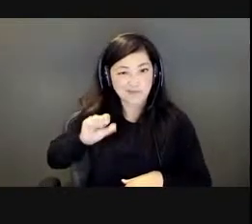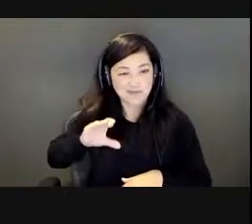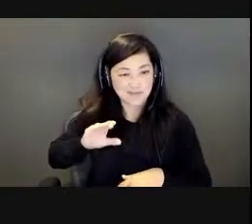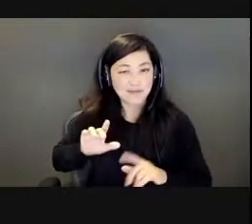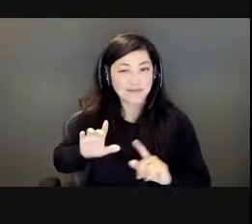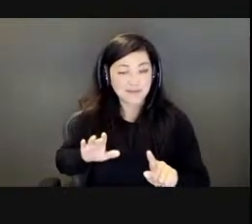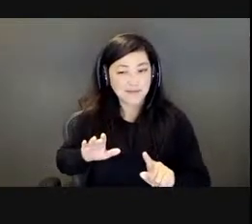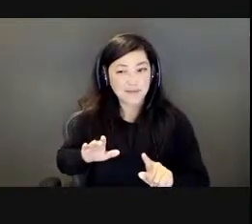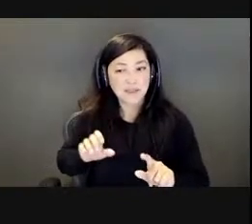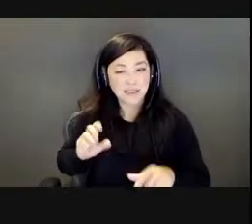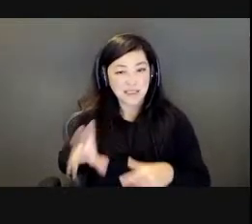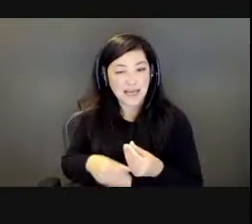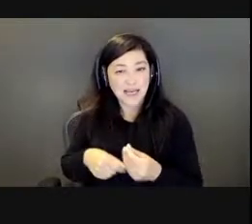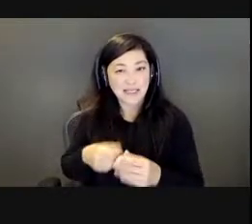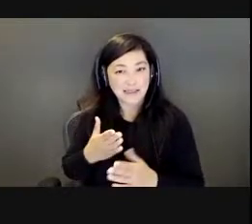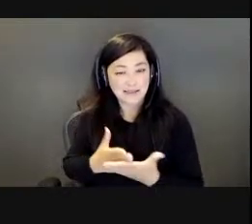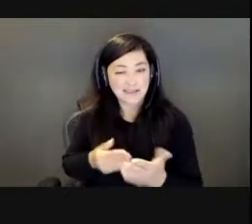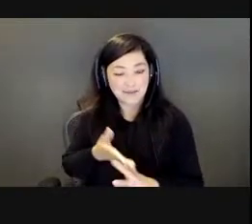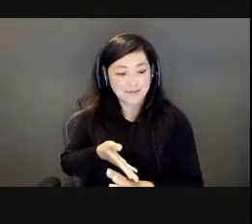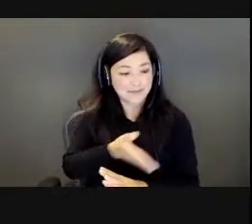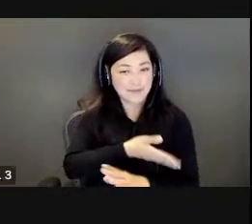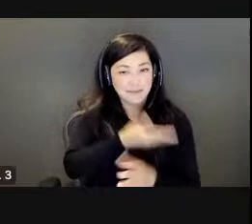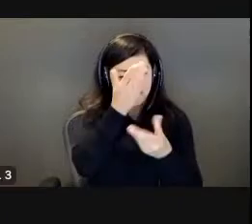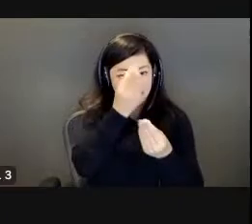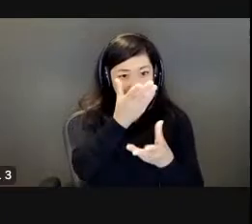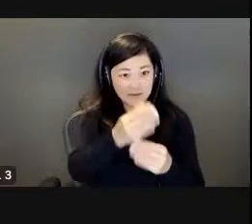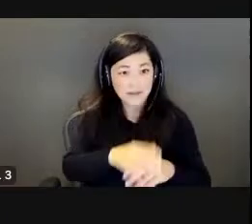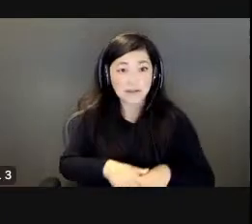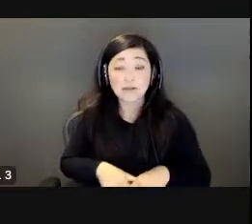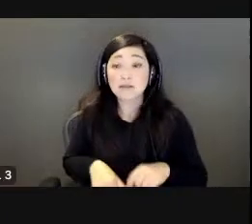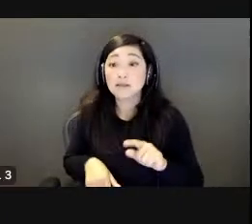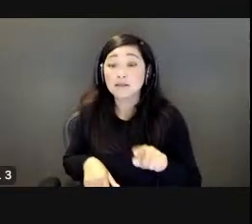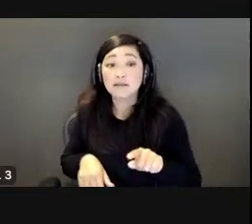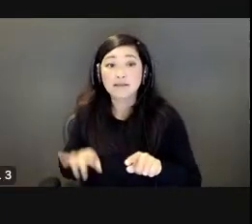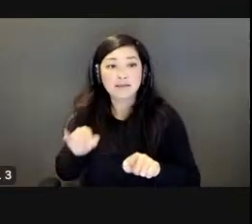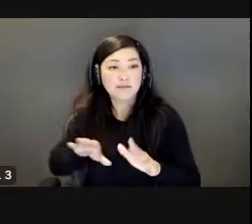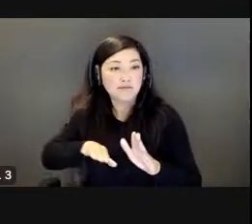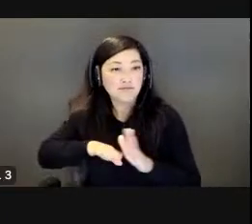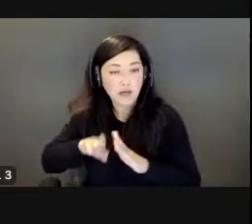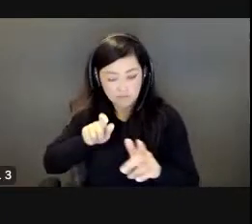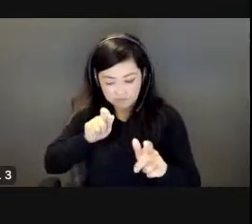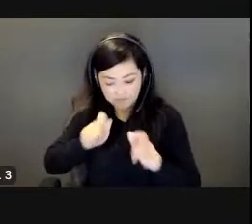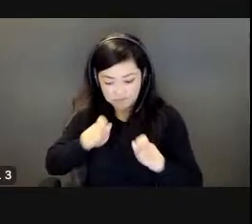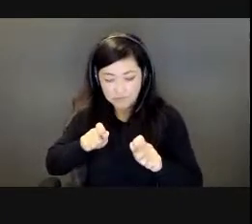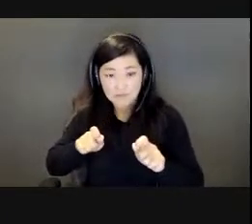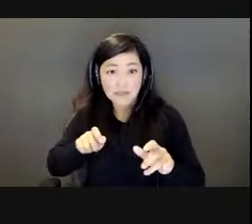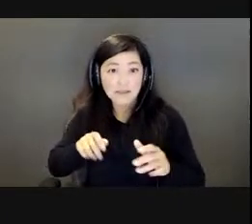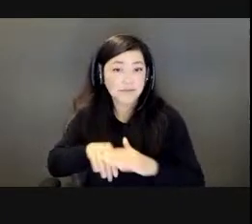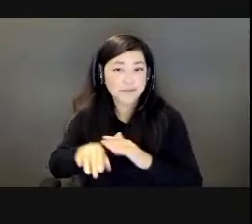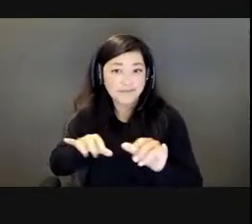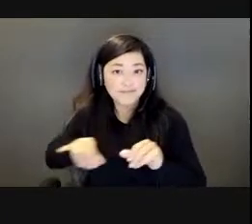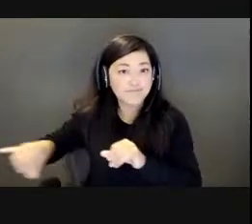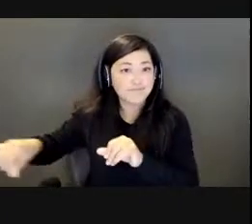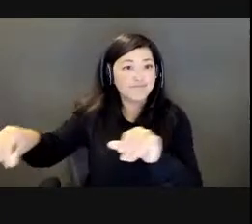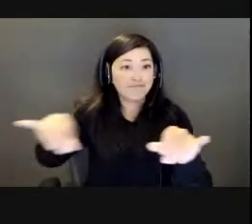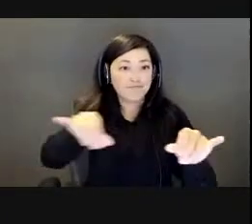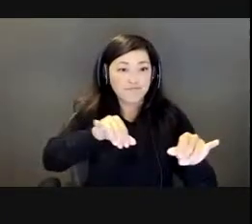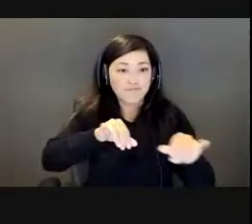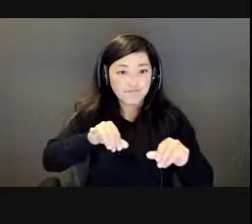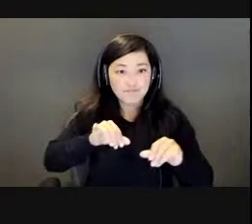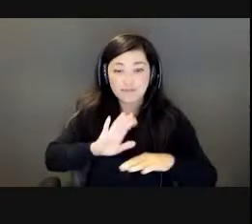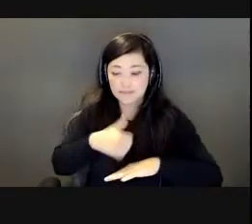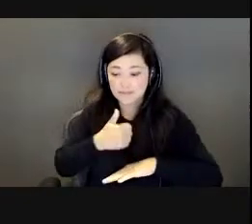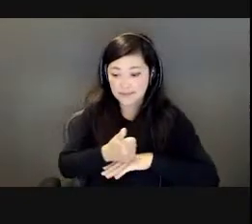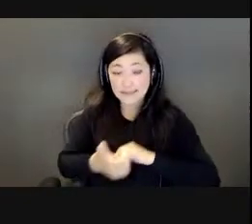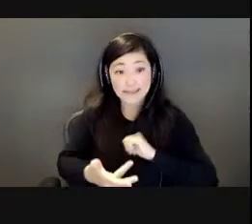into context, but the mandate of Accessibility Standards Canada is to develop and revise accessibility standards, establish technical